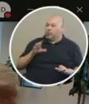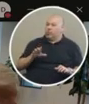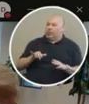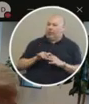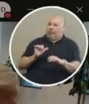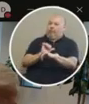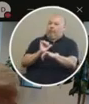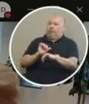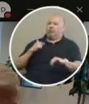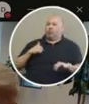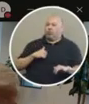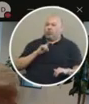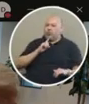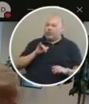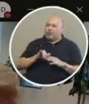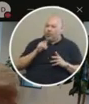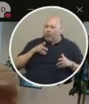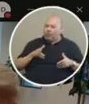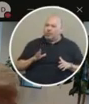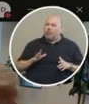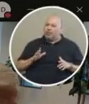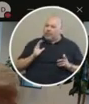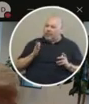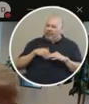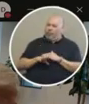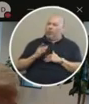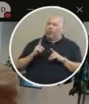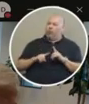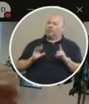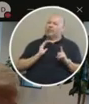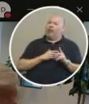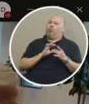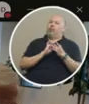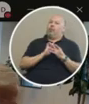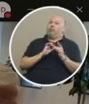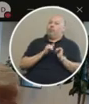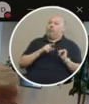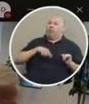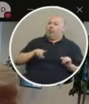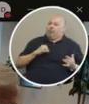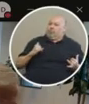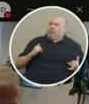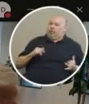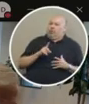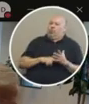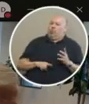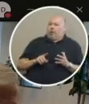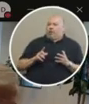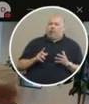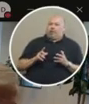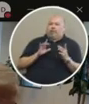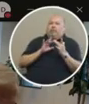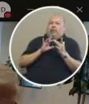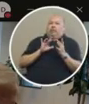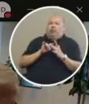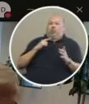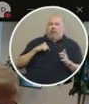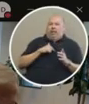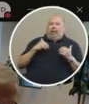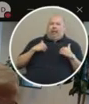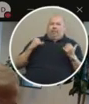of work, and they really don't, they let everybody in. What is our relationship with them right now? What is the kind of contact we're having with